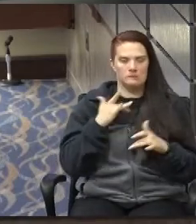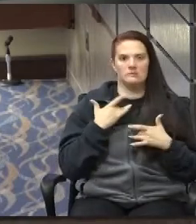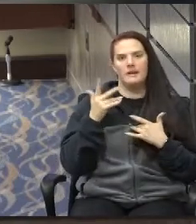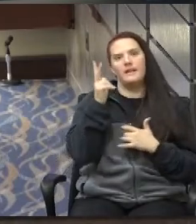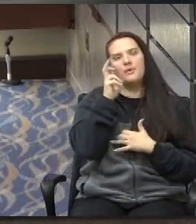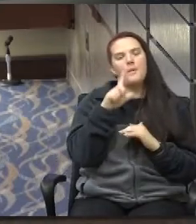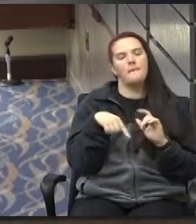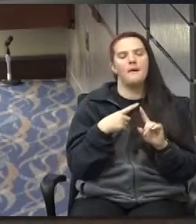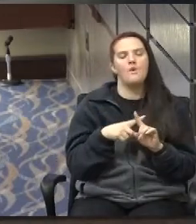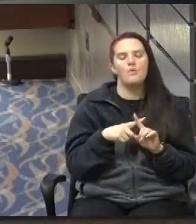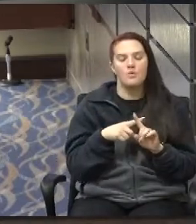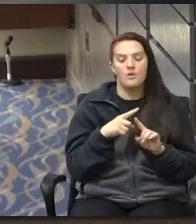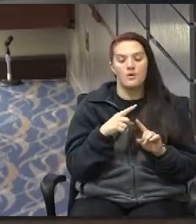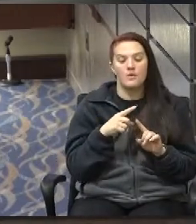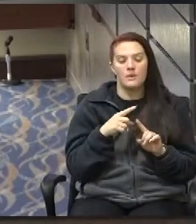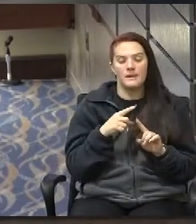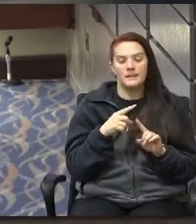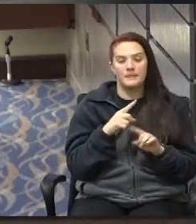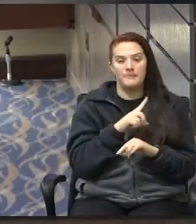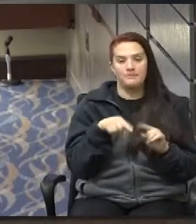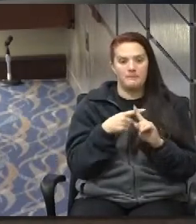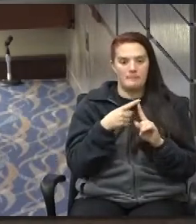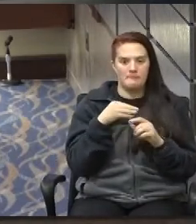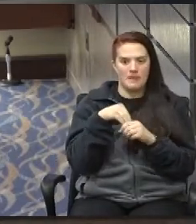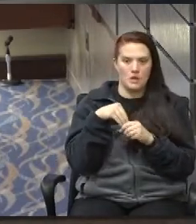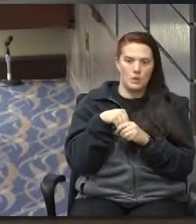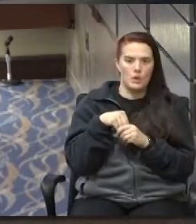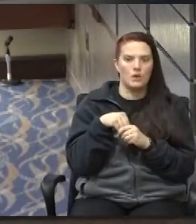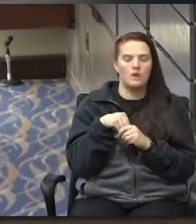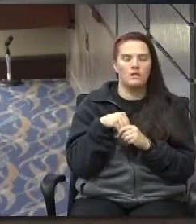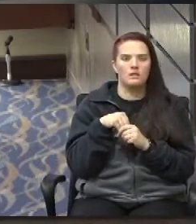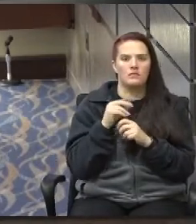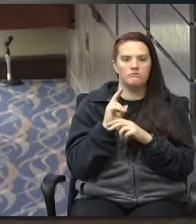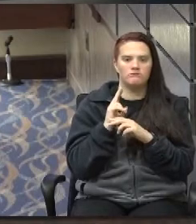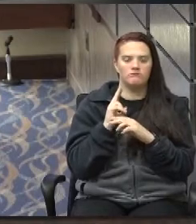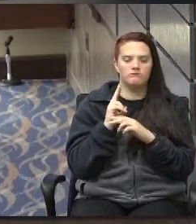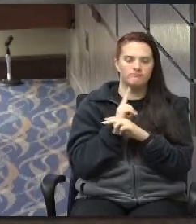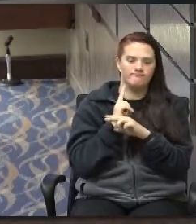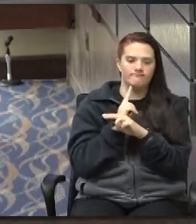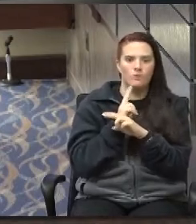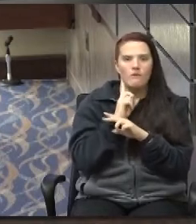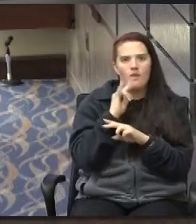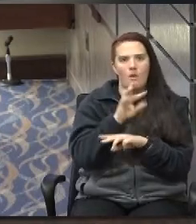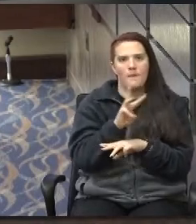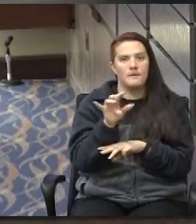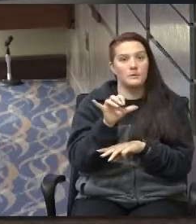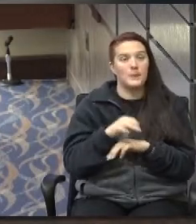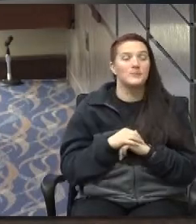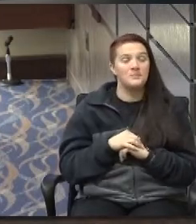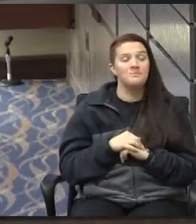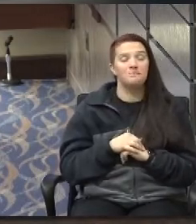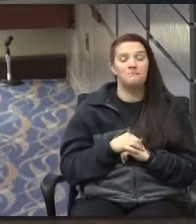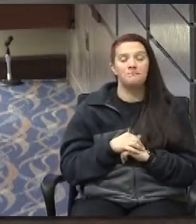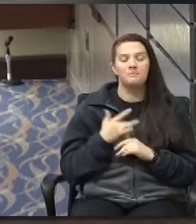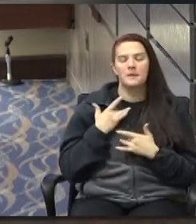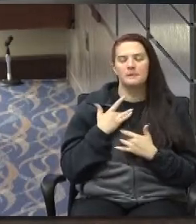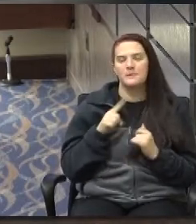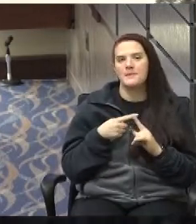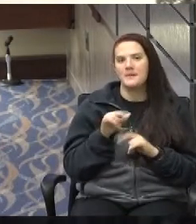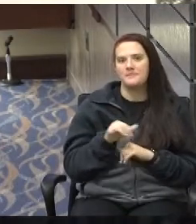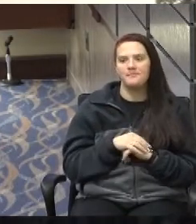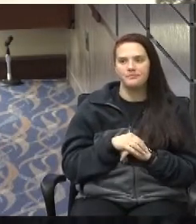about the internal use of the webpage as well. So excited for that. Thank